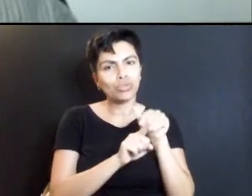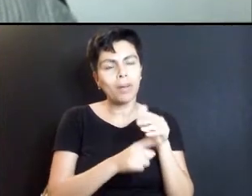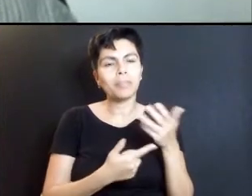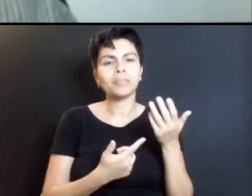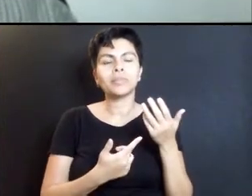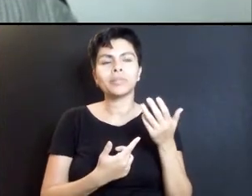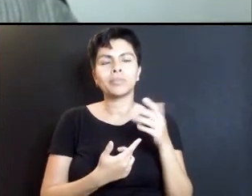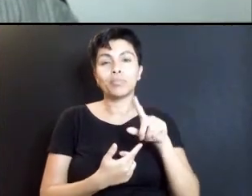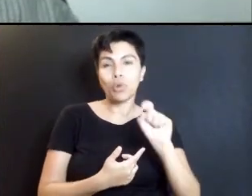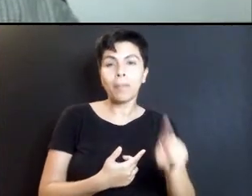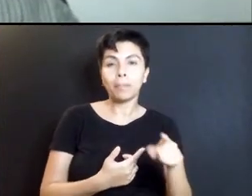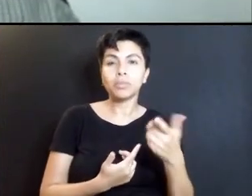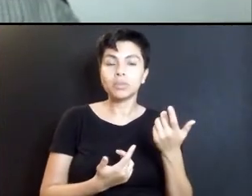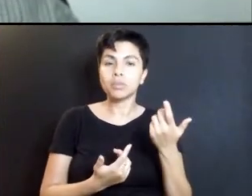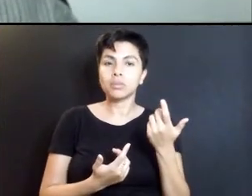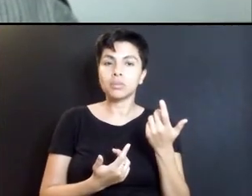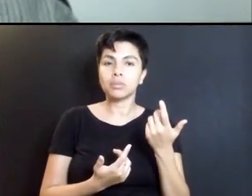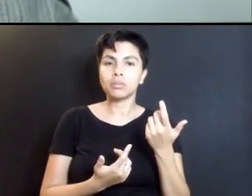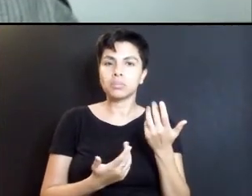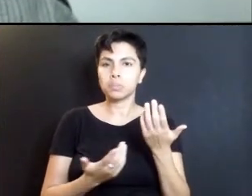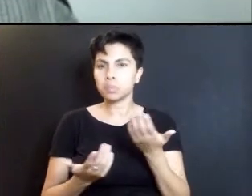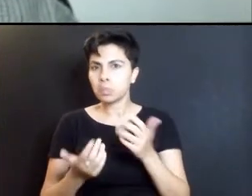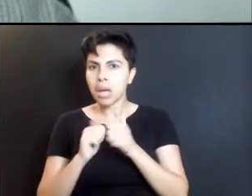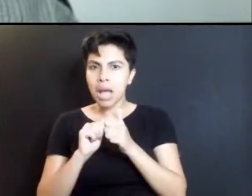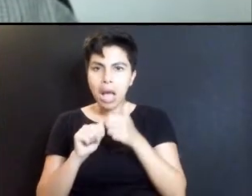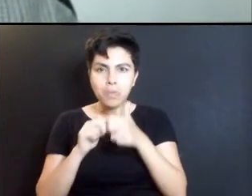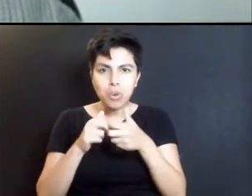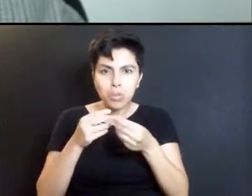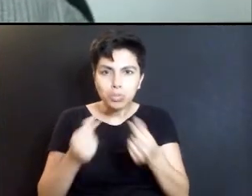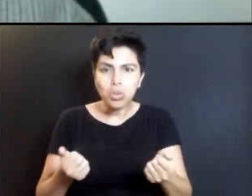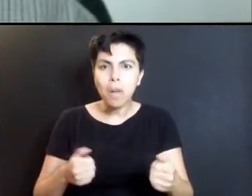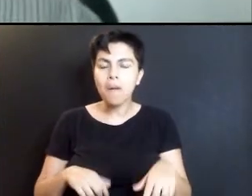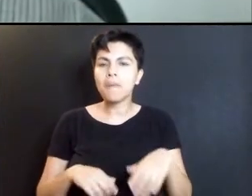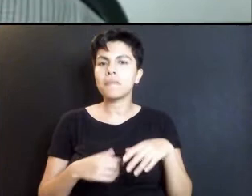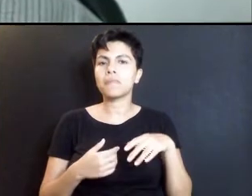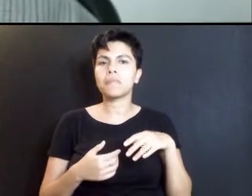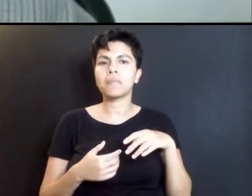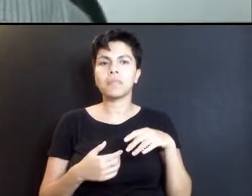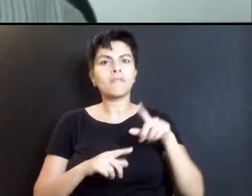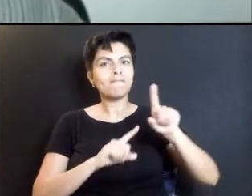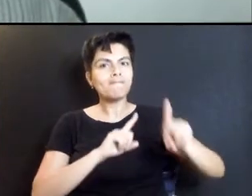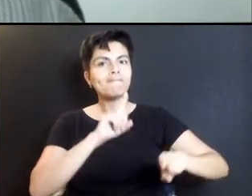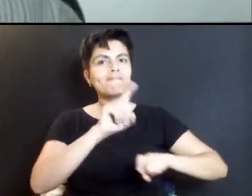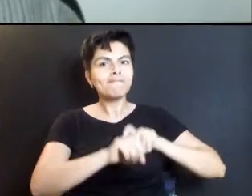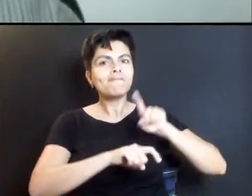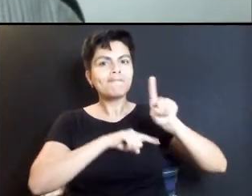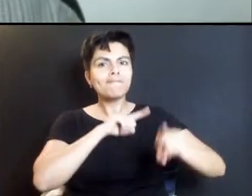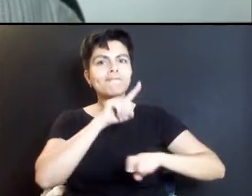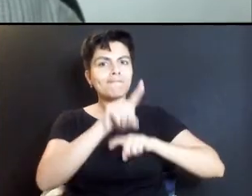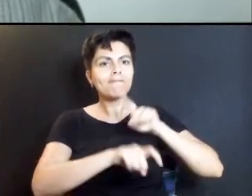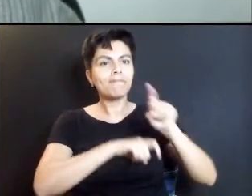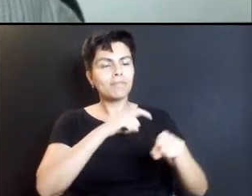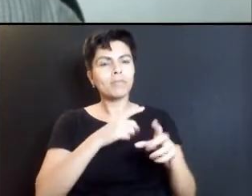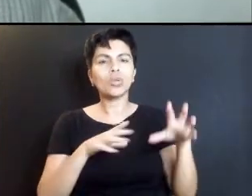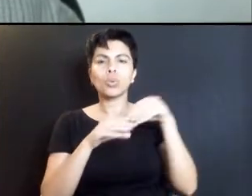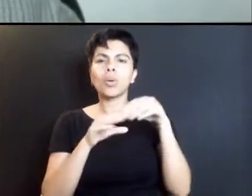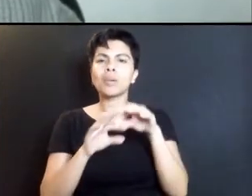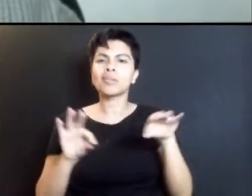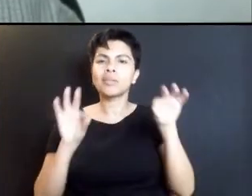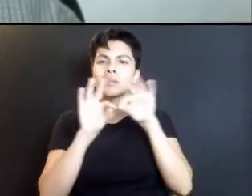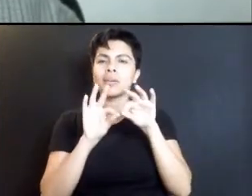story about? How was the problem solved? Continue to incorporate key